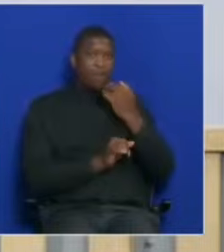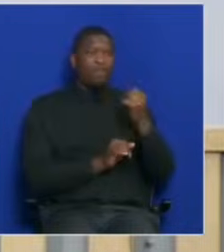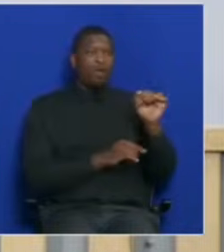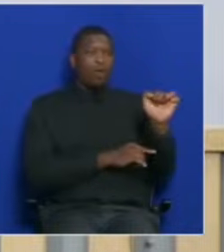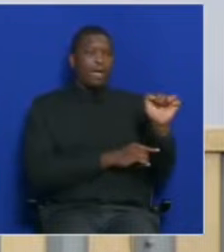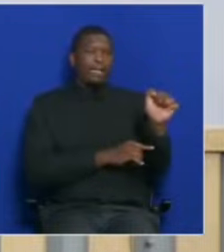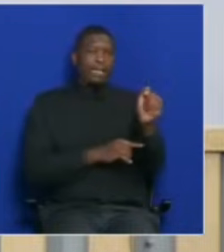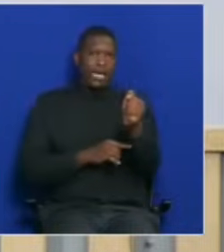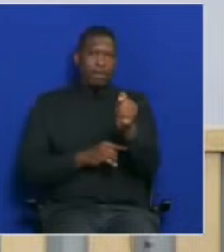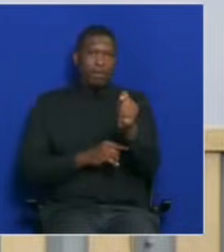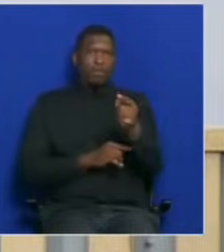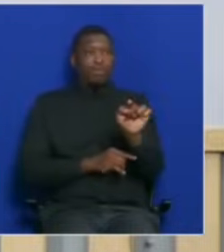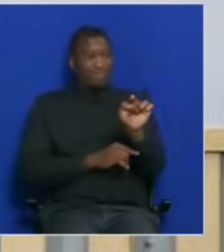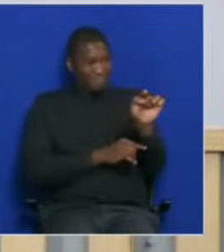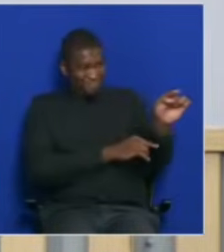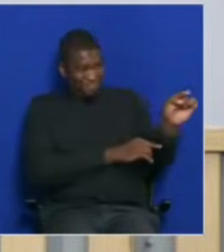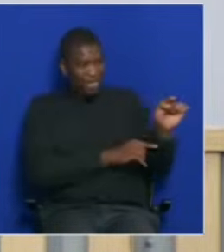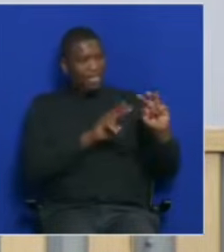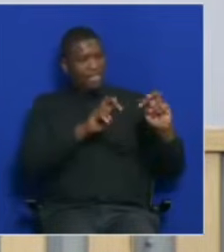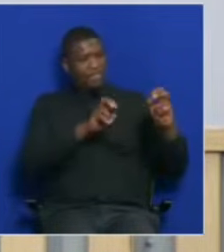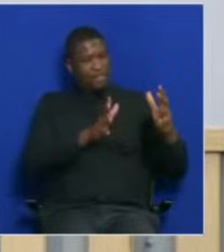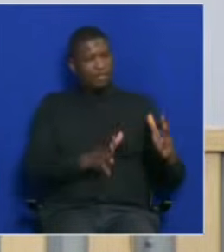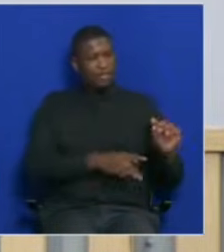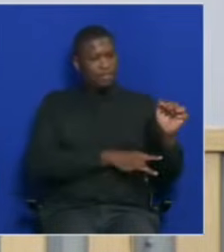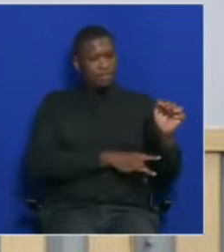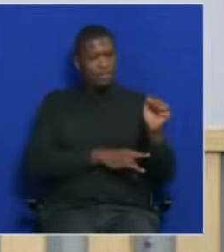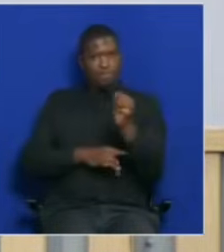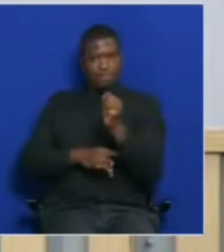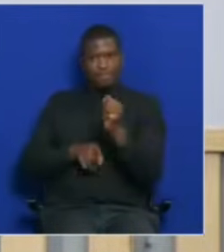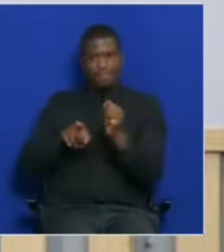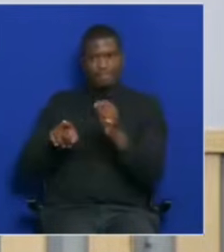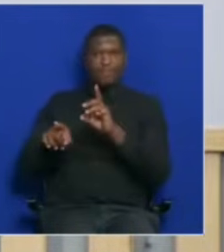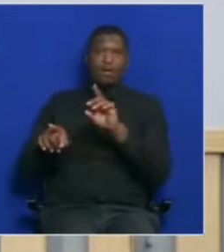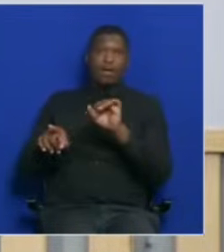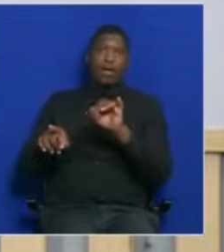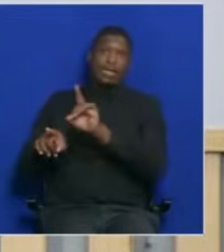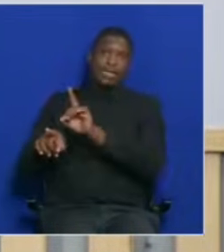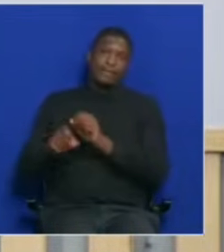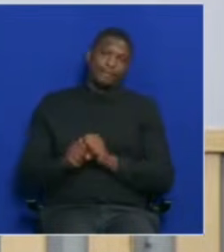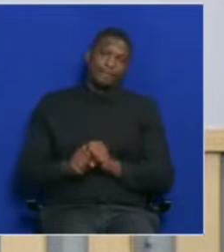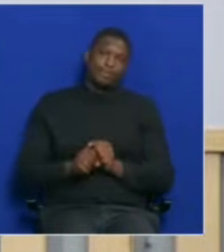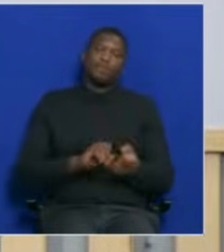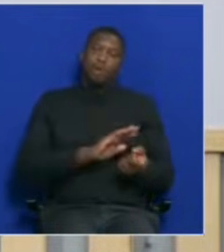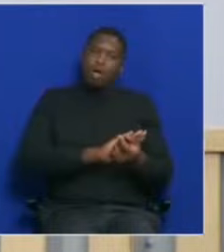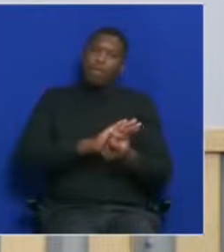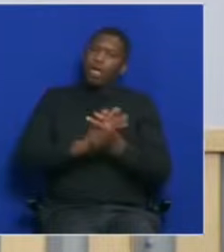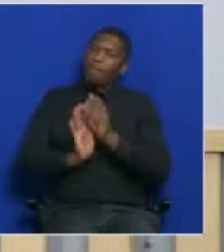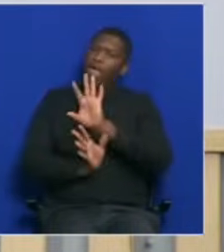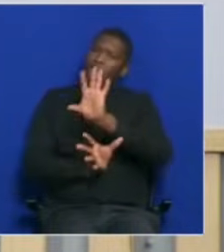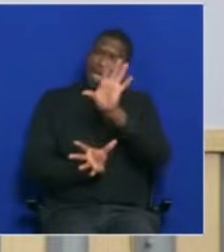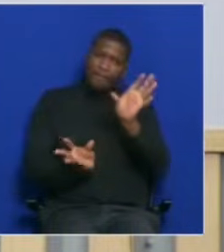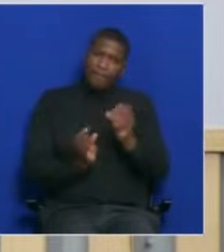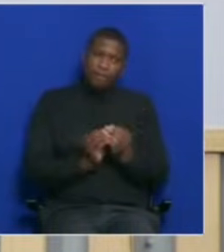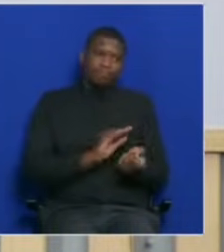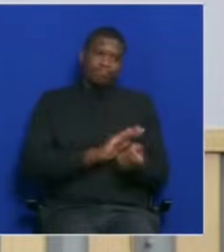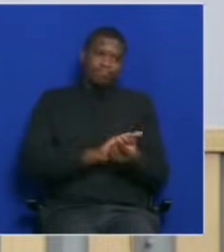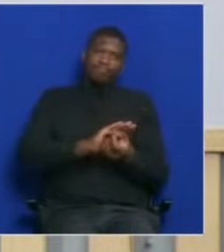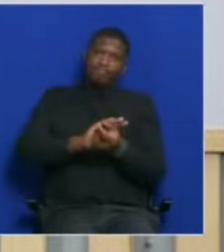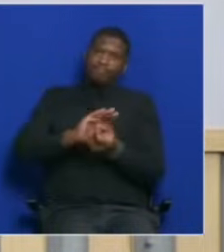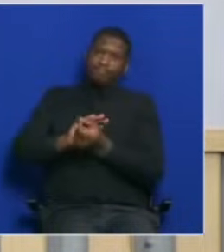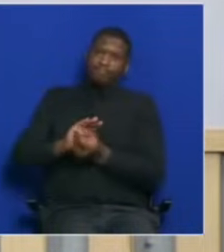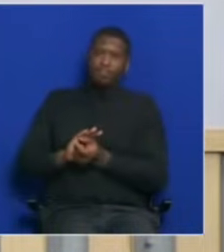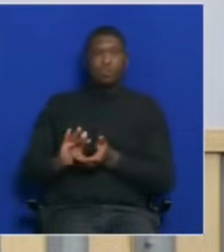investigators to the ID. And that is how all these matters landed in